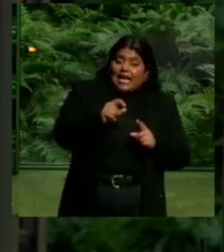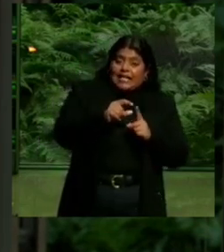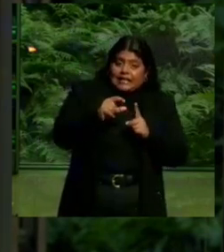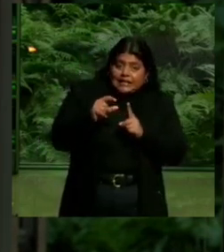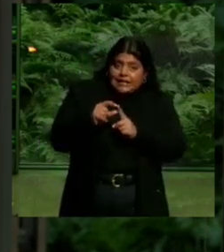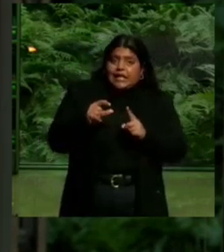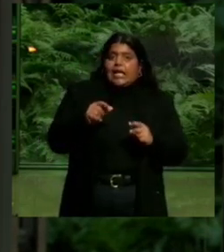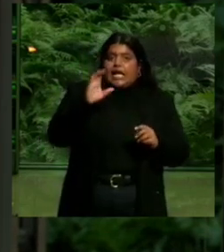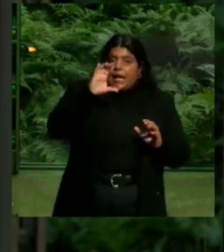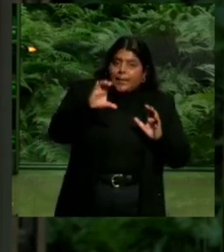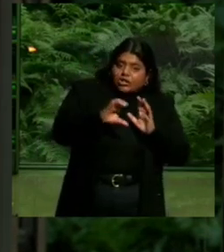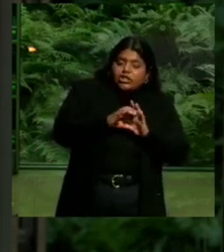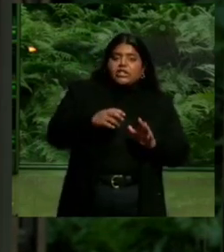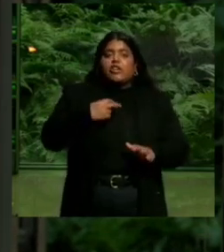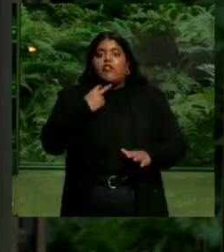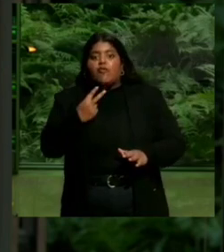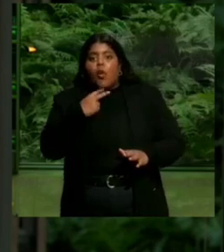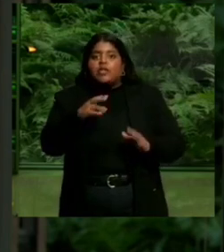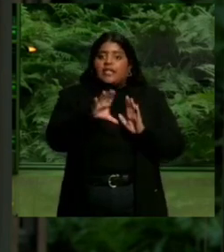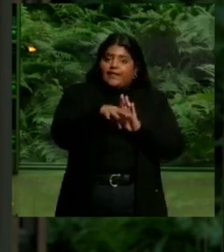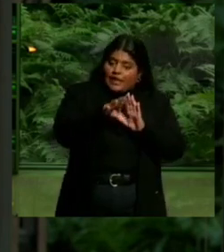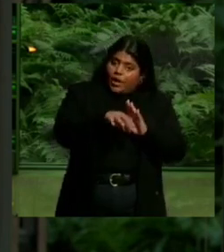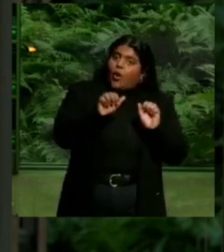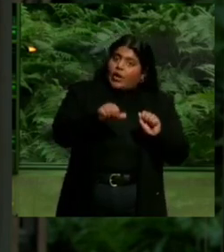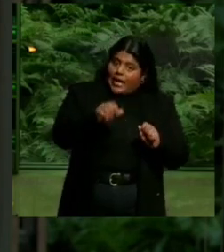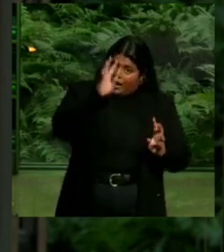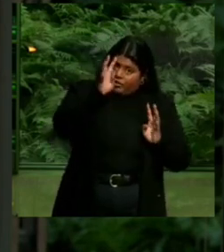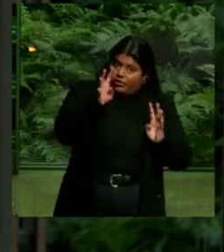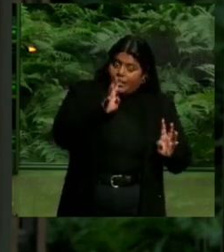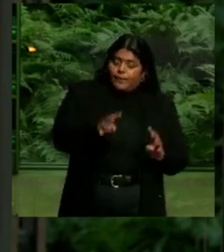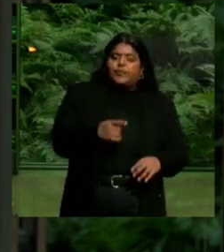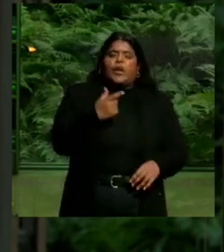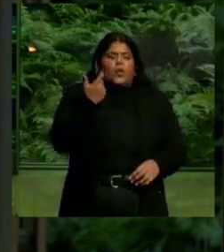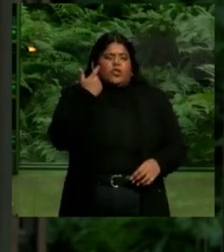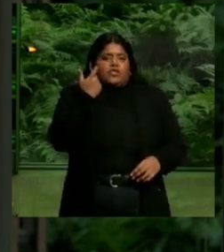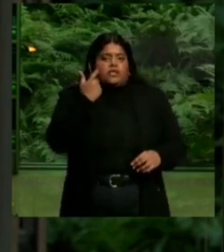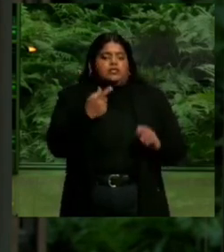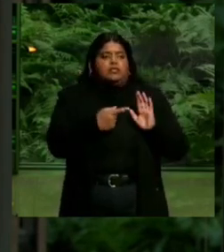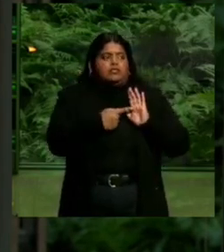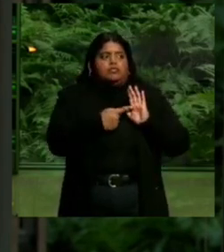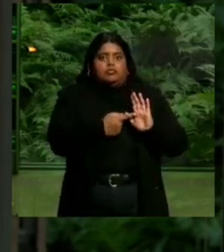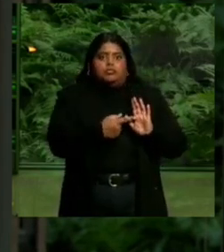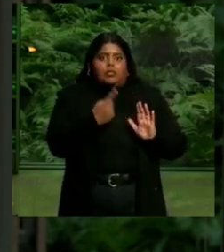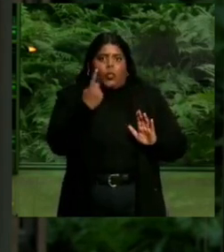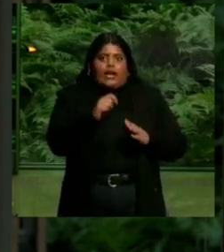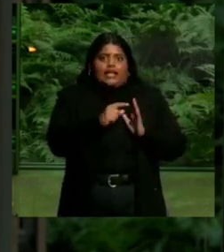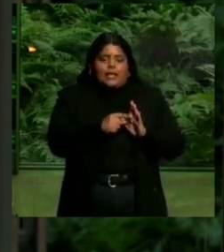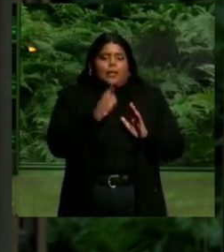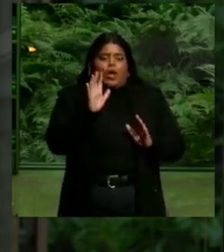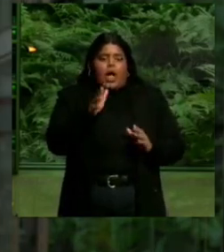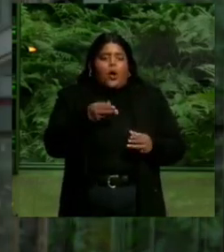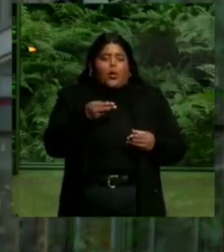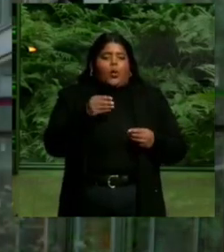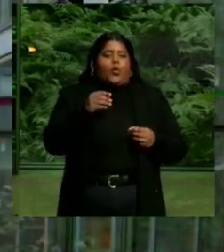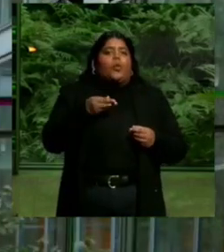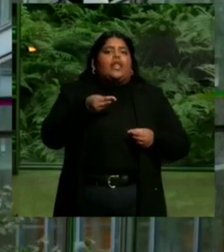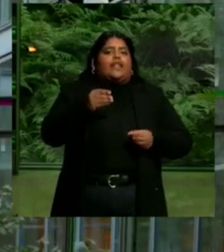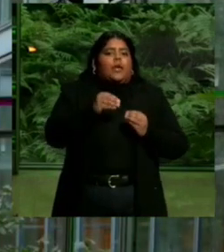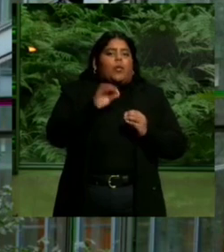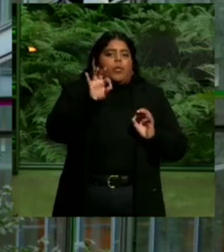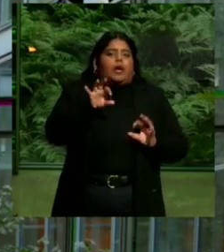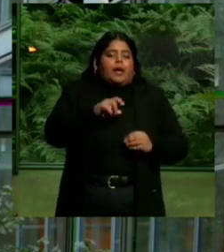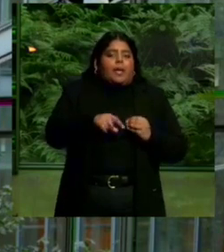also analyze it iteratively. So we looked at one example of that, and I'll give you some pointers about that. It